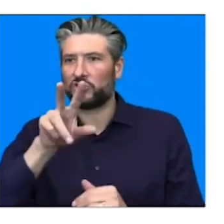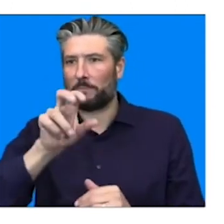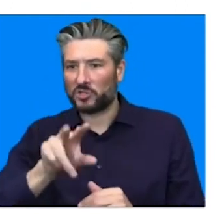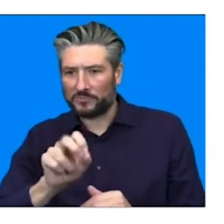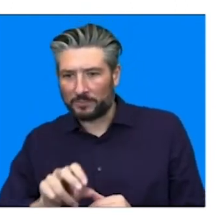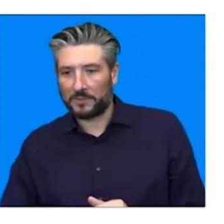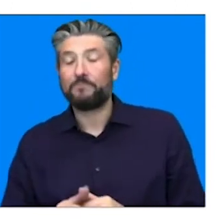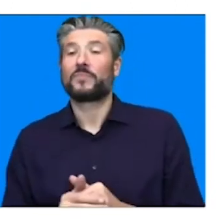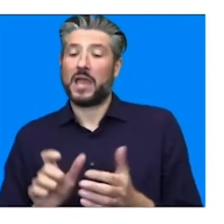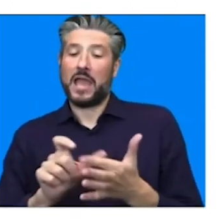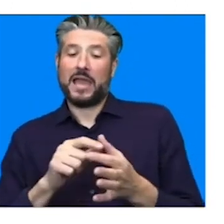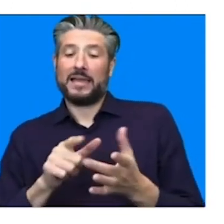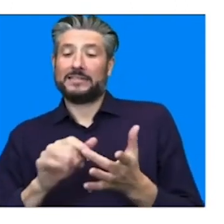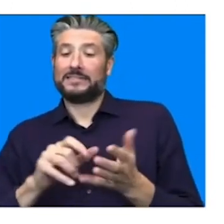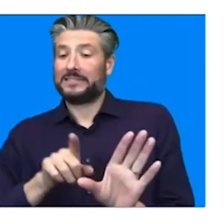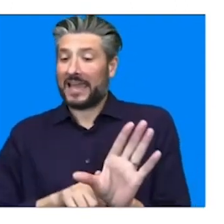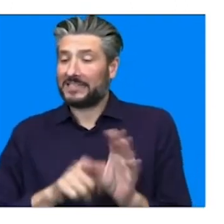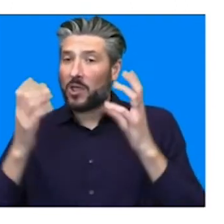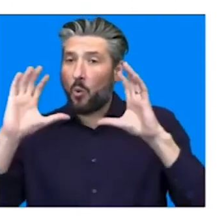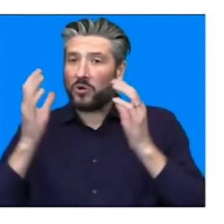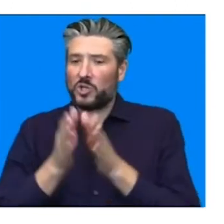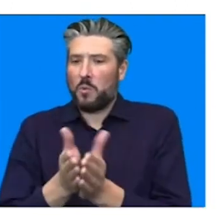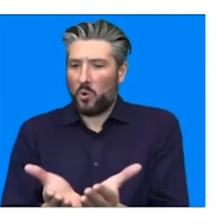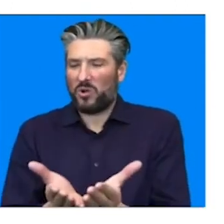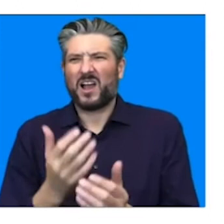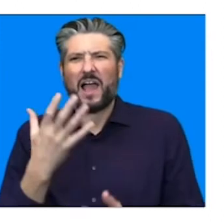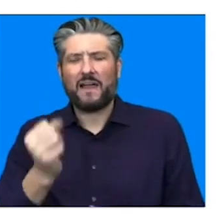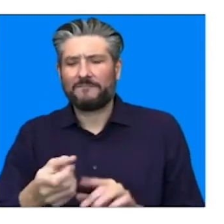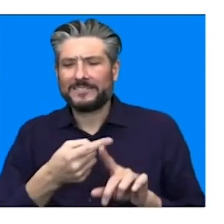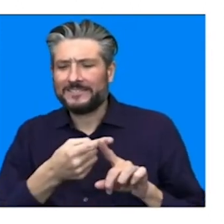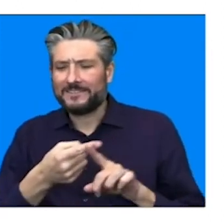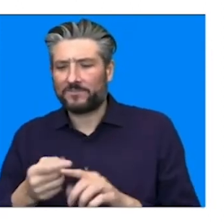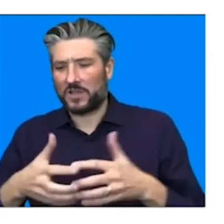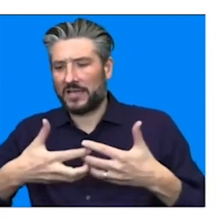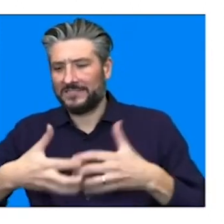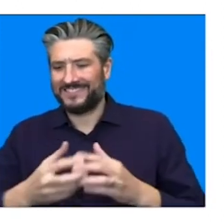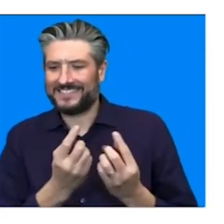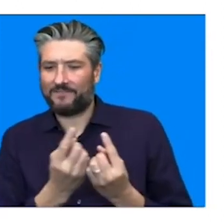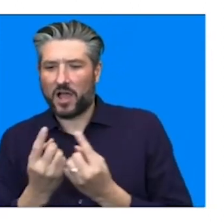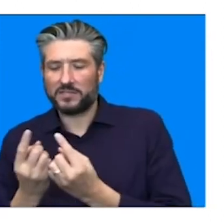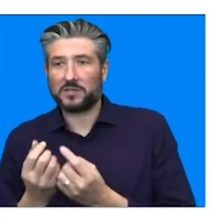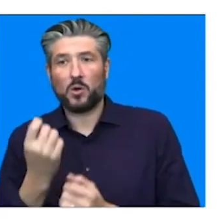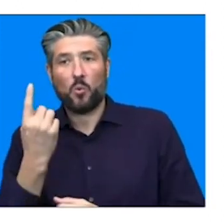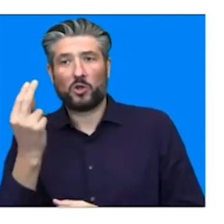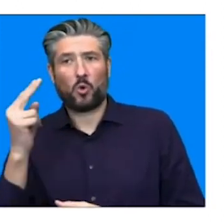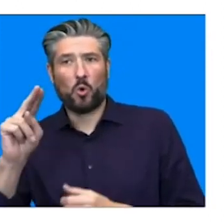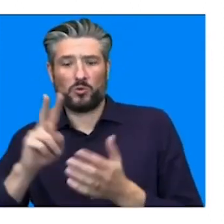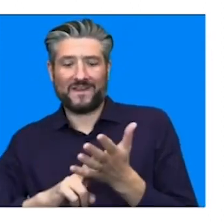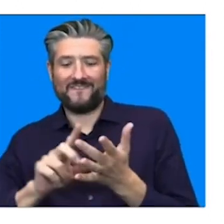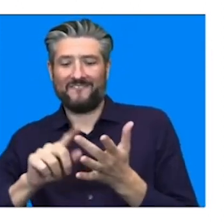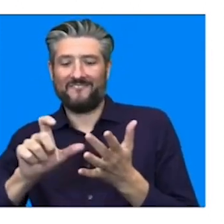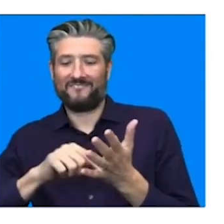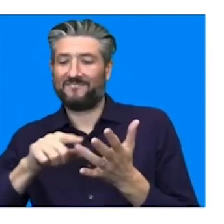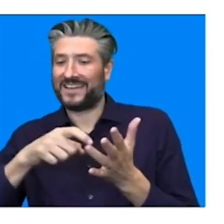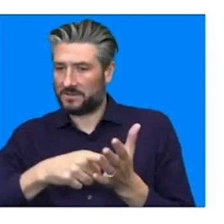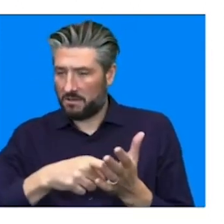of dedicated devices, such as the Victor range from Humanware, and also, of course, on personal computers